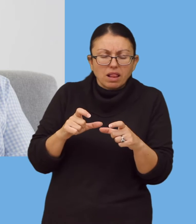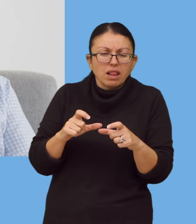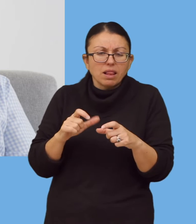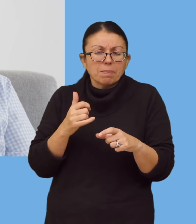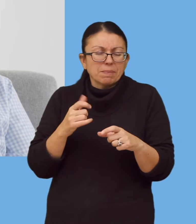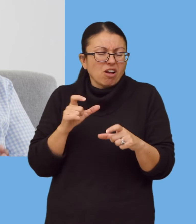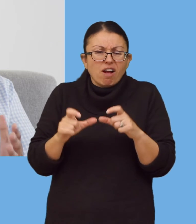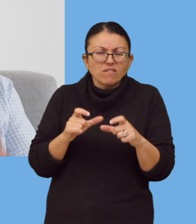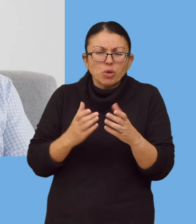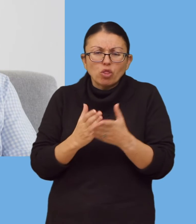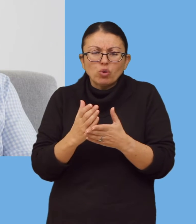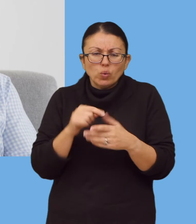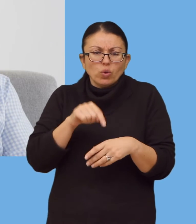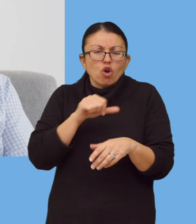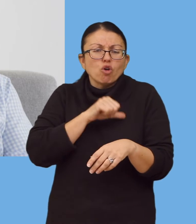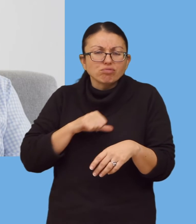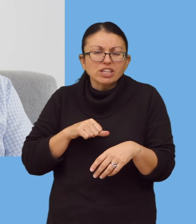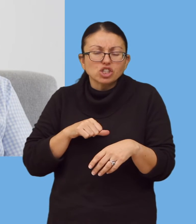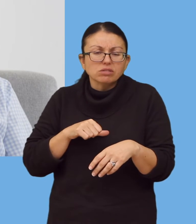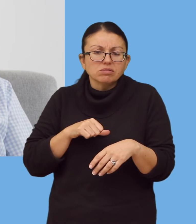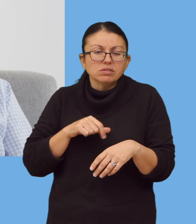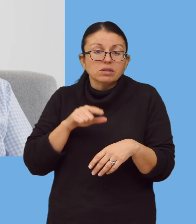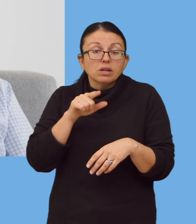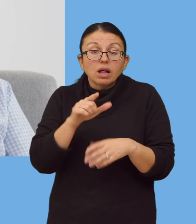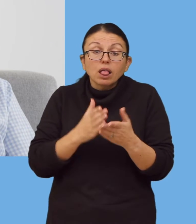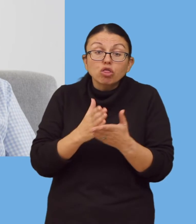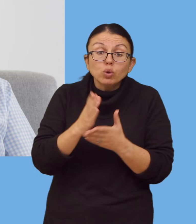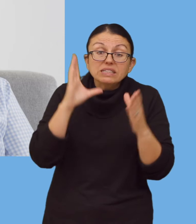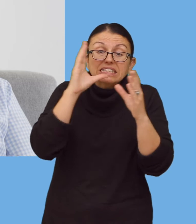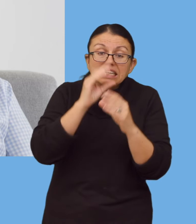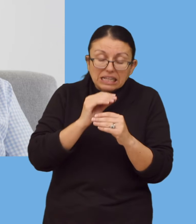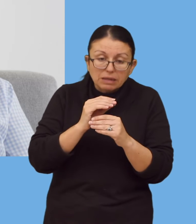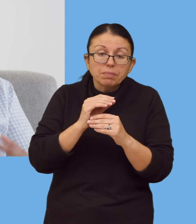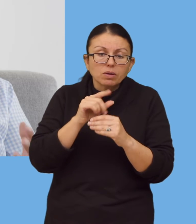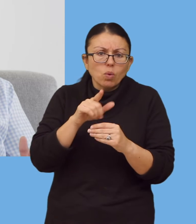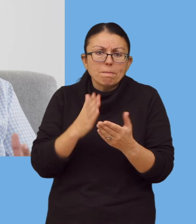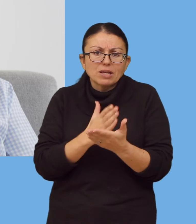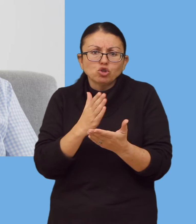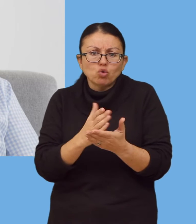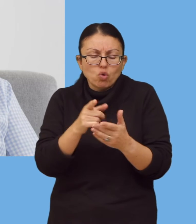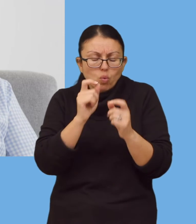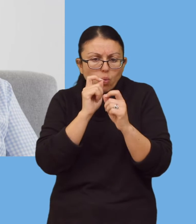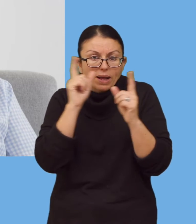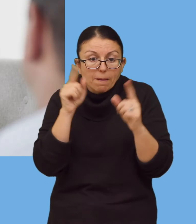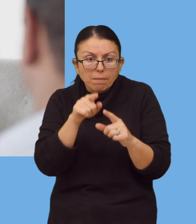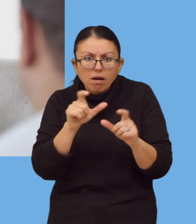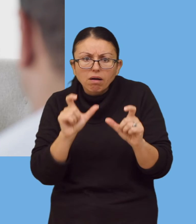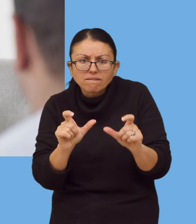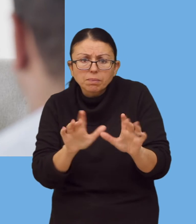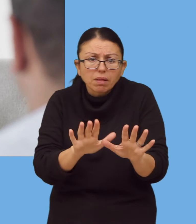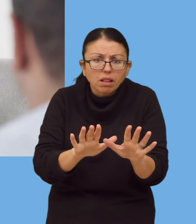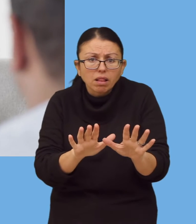had. But we will give you some medicines through your cannula while you're asleep to make sure when you wake up you're comfortable.